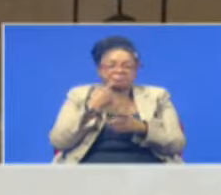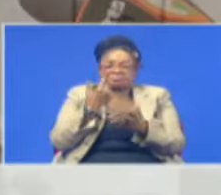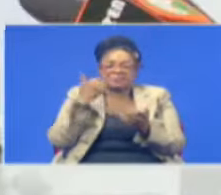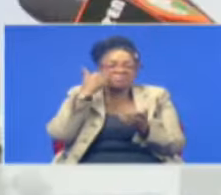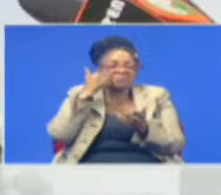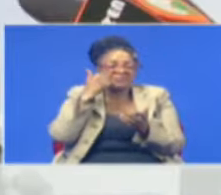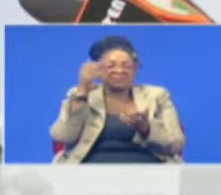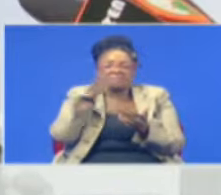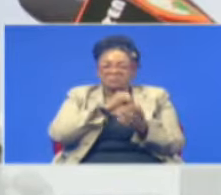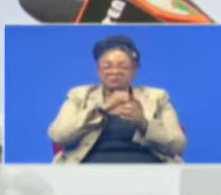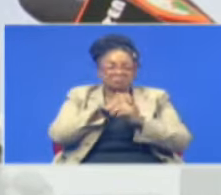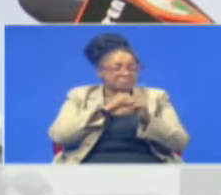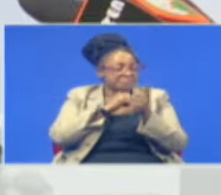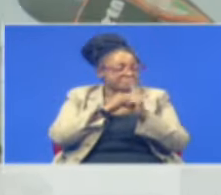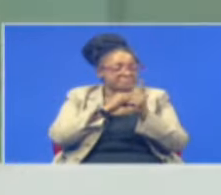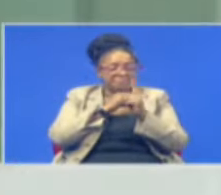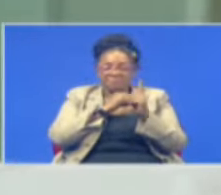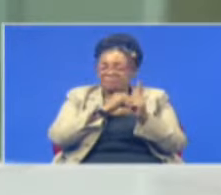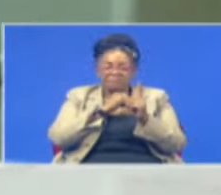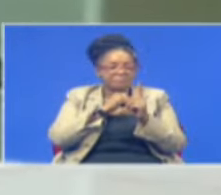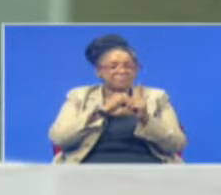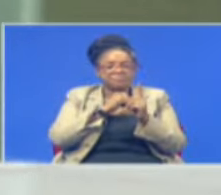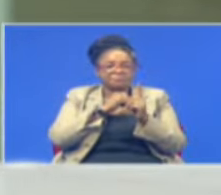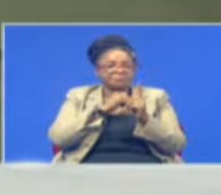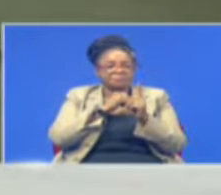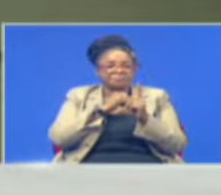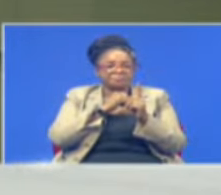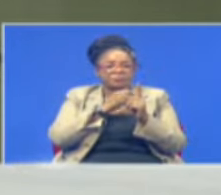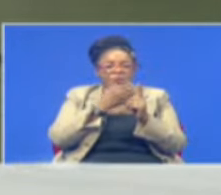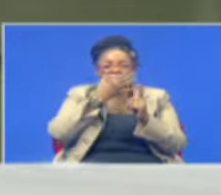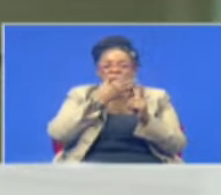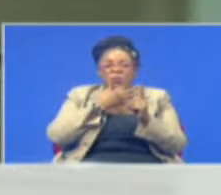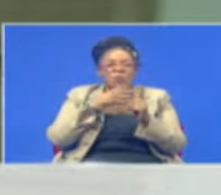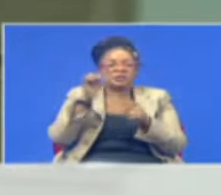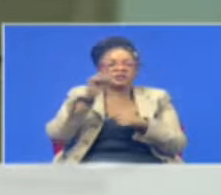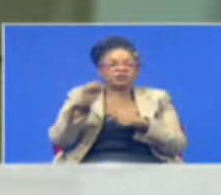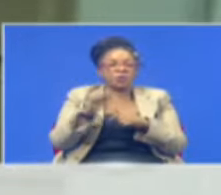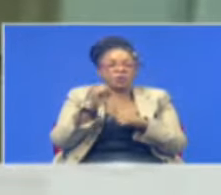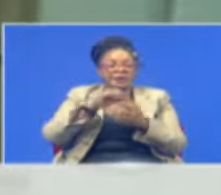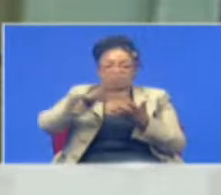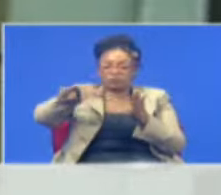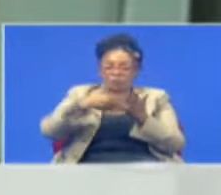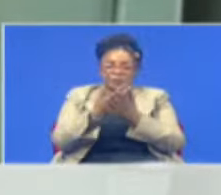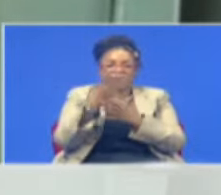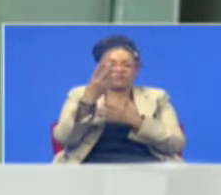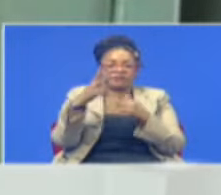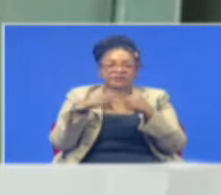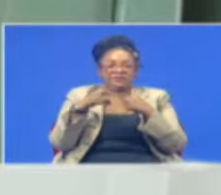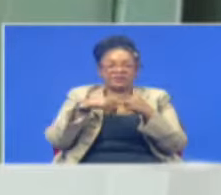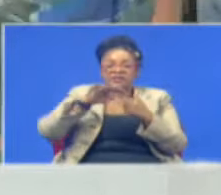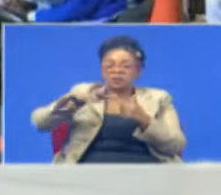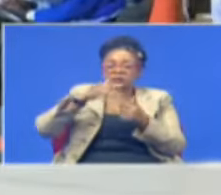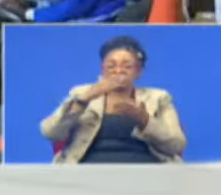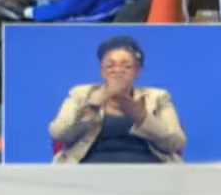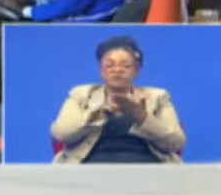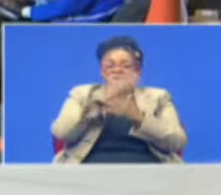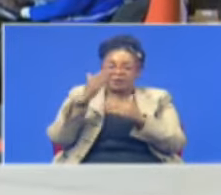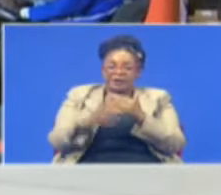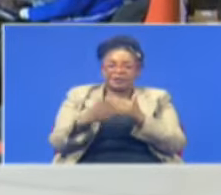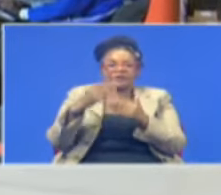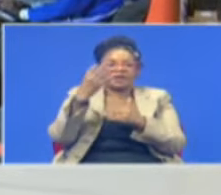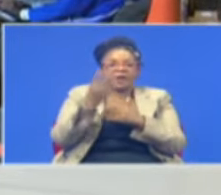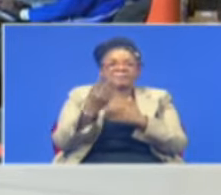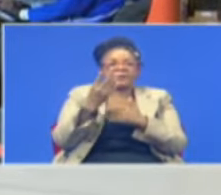It's facility specific. With the old stock expected to be at all the 47 counties before the end of April, KEMSA